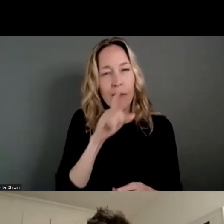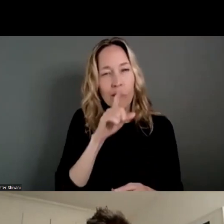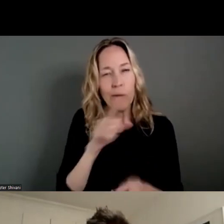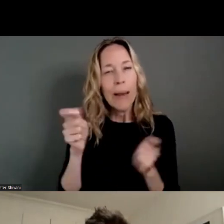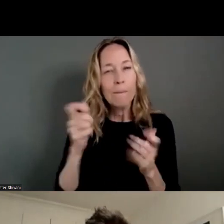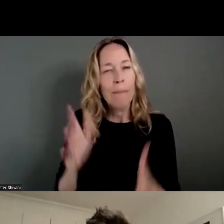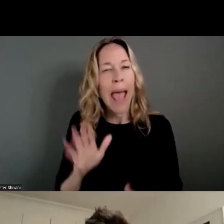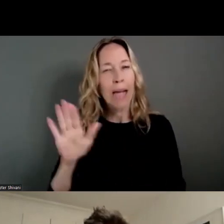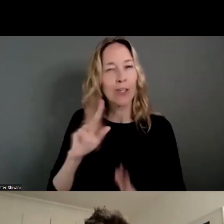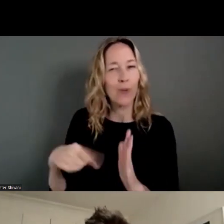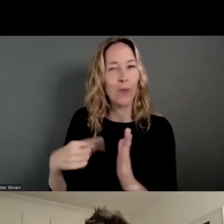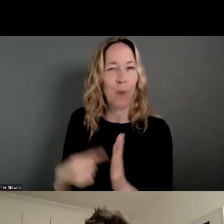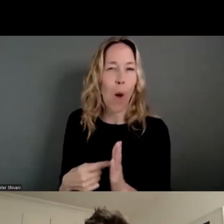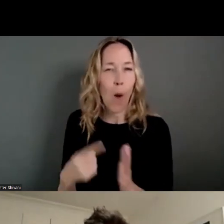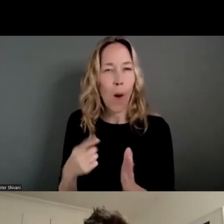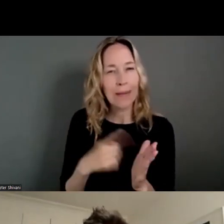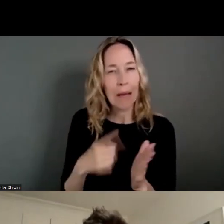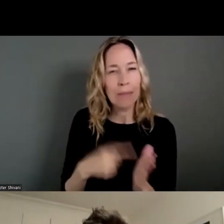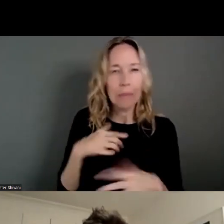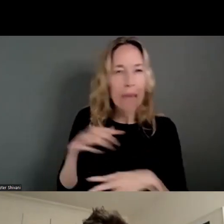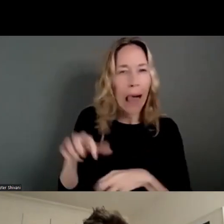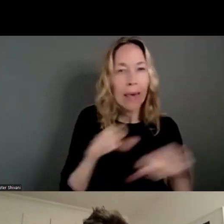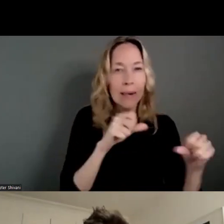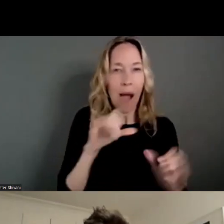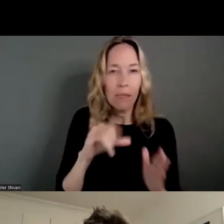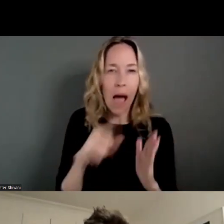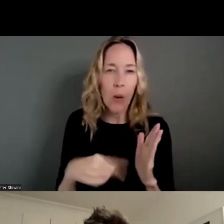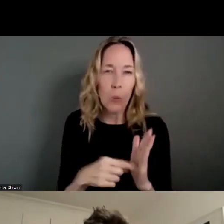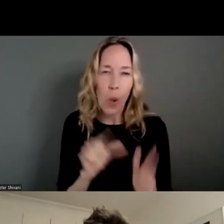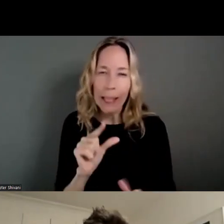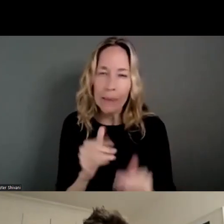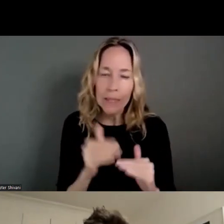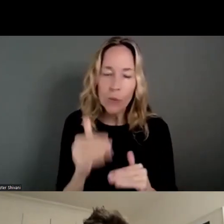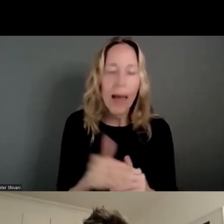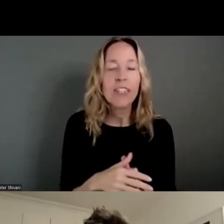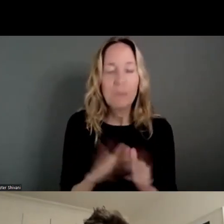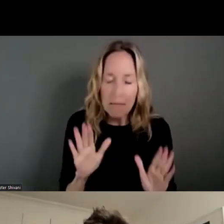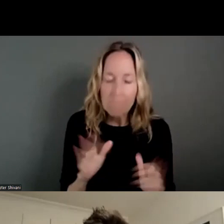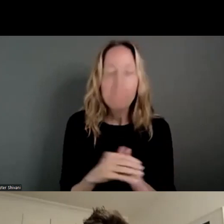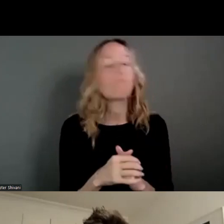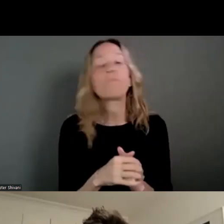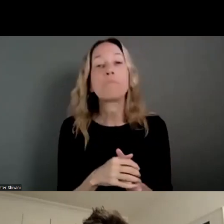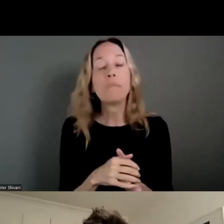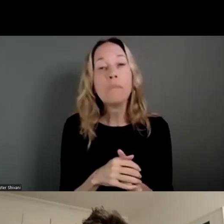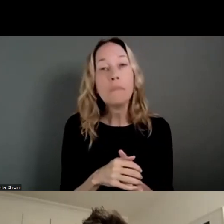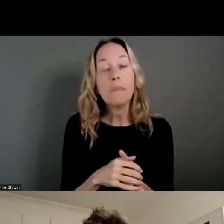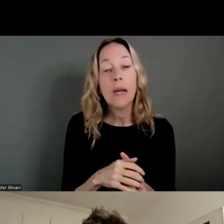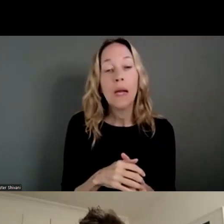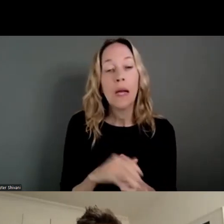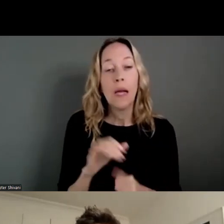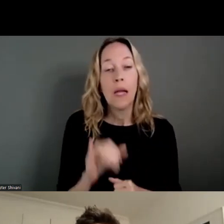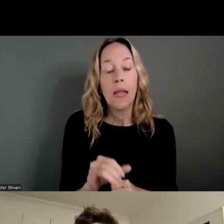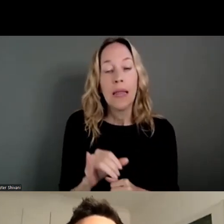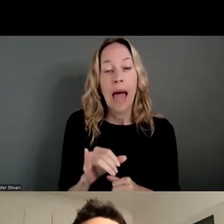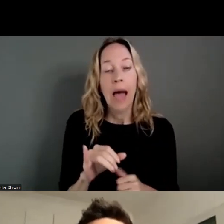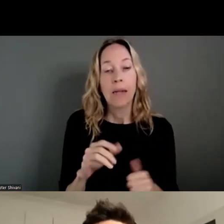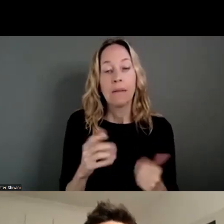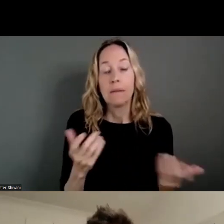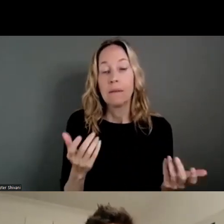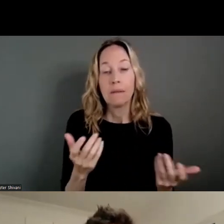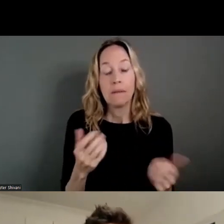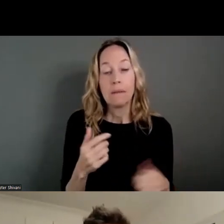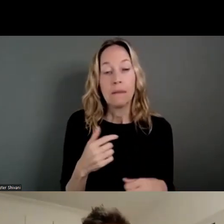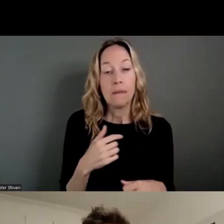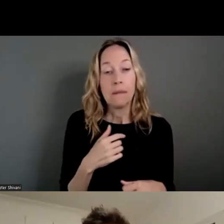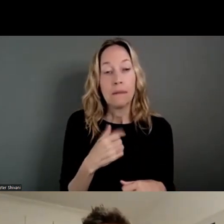Sort of that kind of thing. So that's like the first thing is I want to look. If I don't see